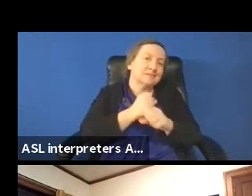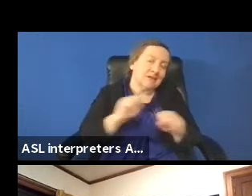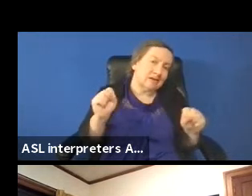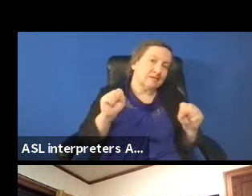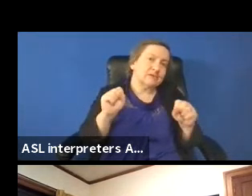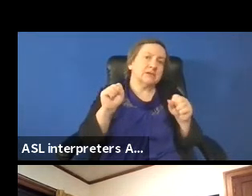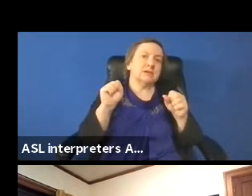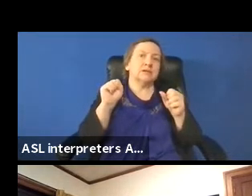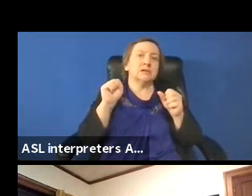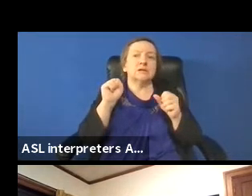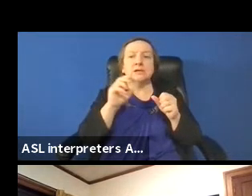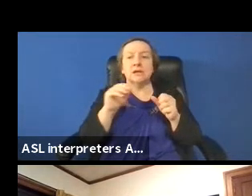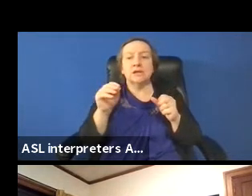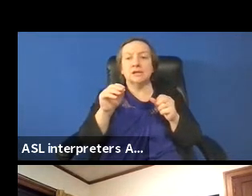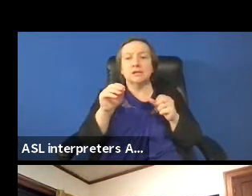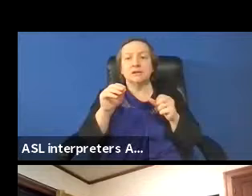and